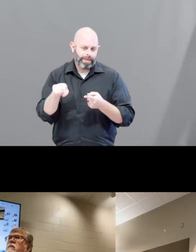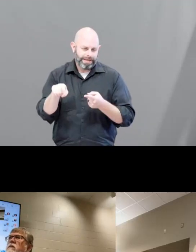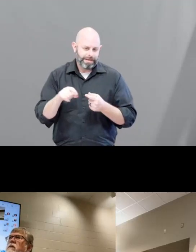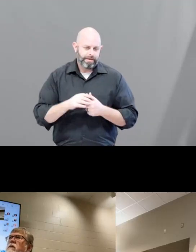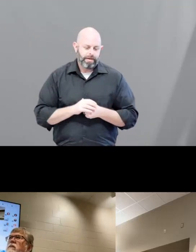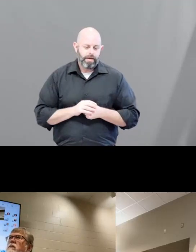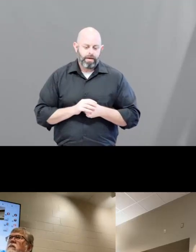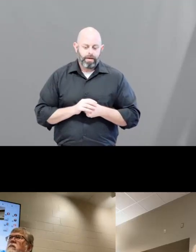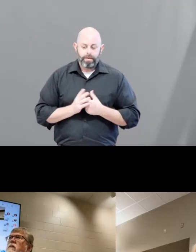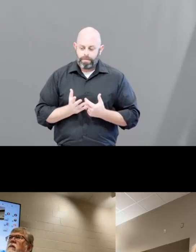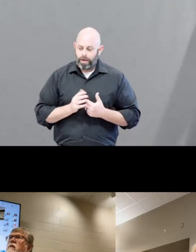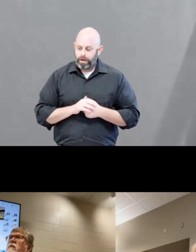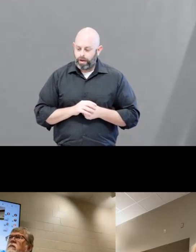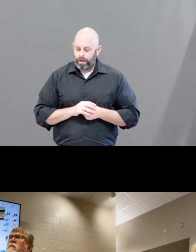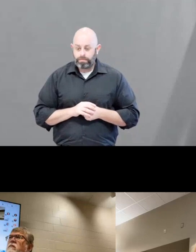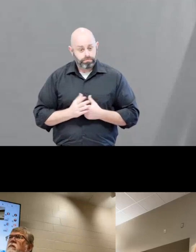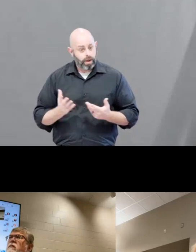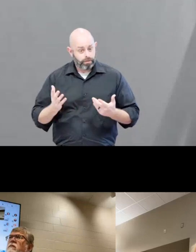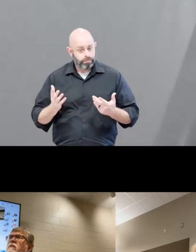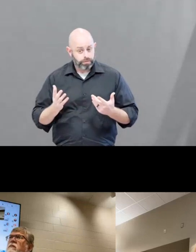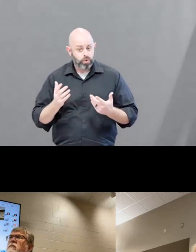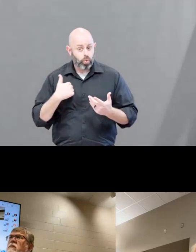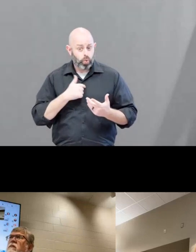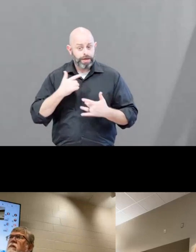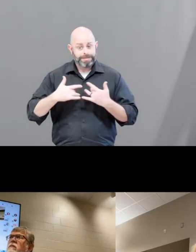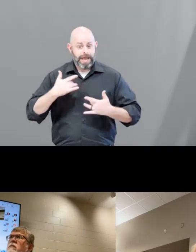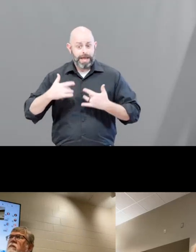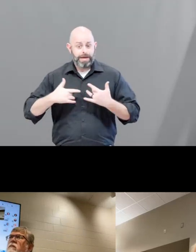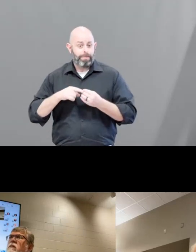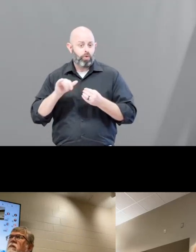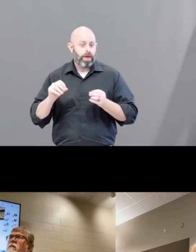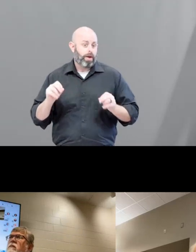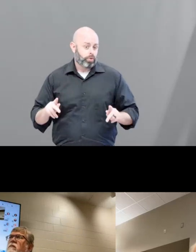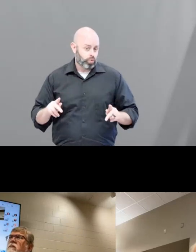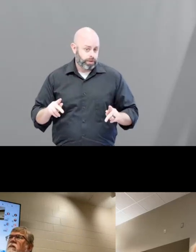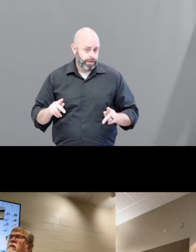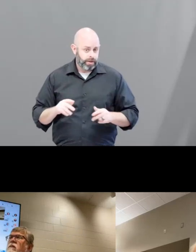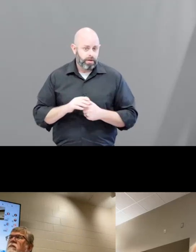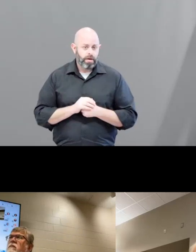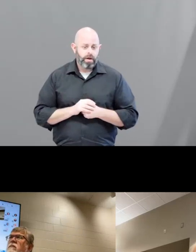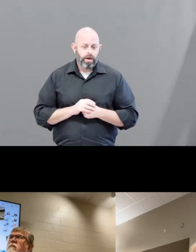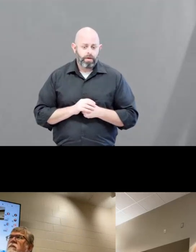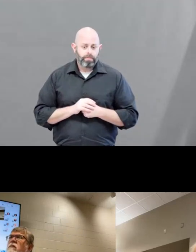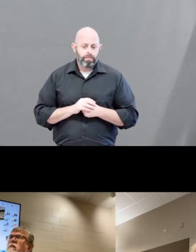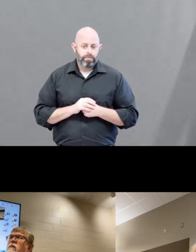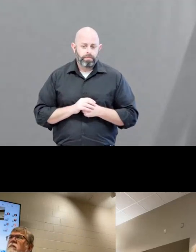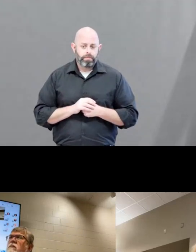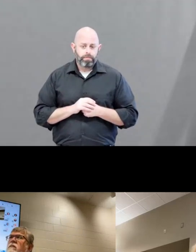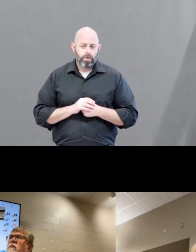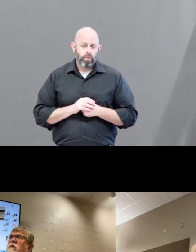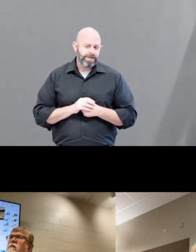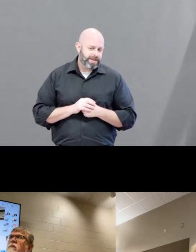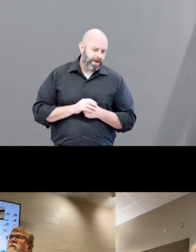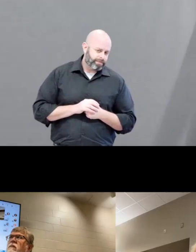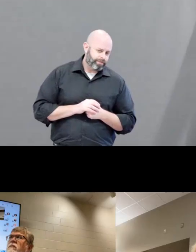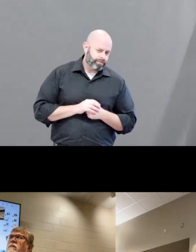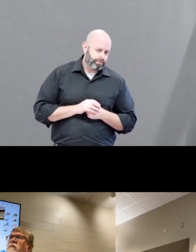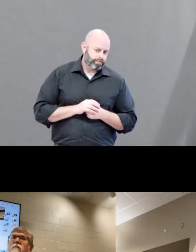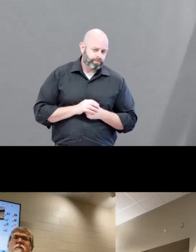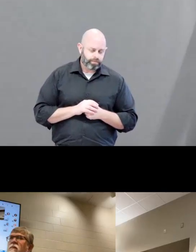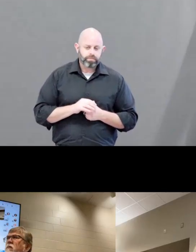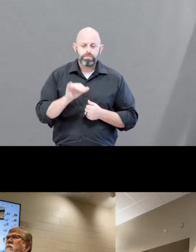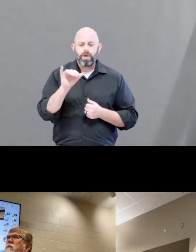it. But yes, so we're excited about that opportunity. And When is